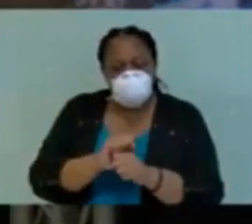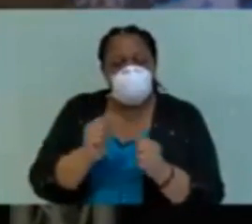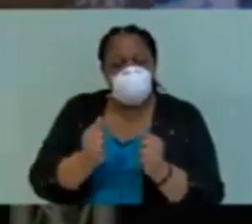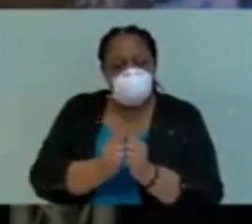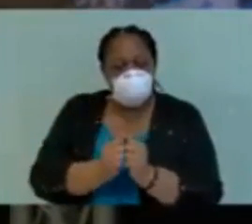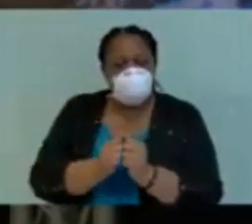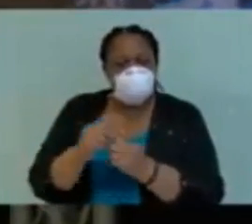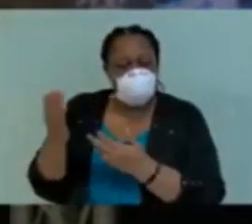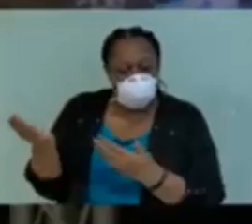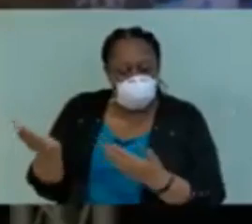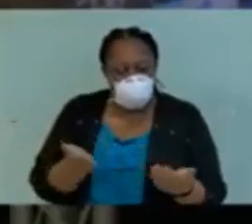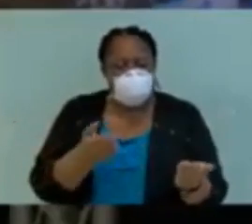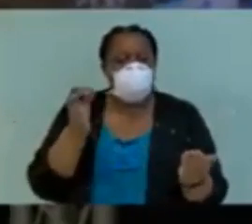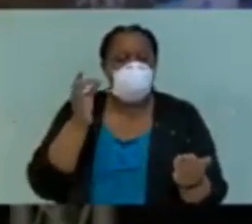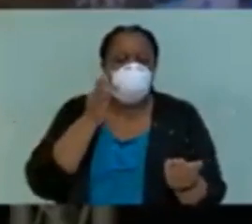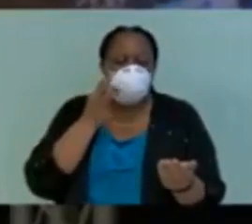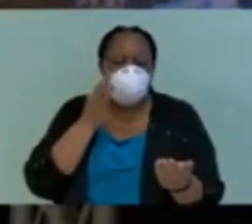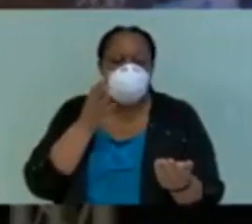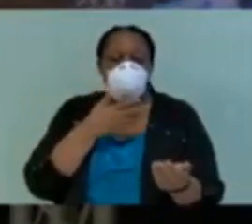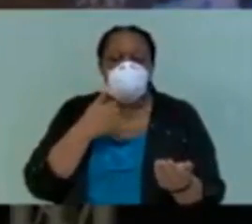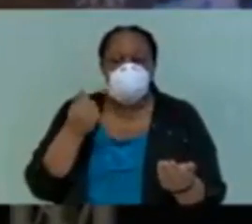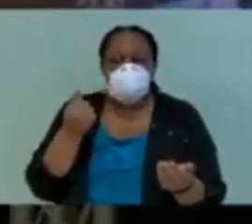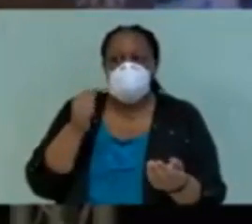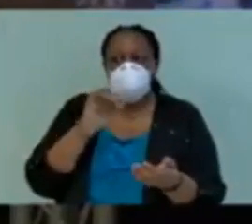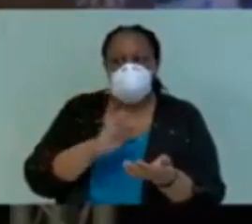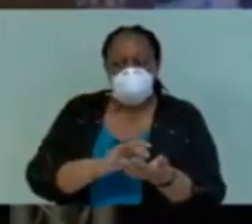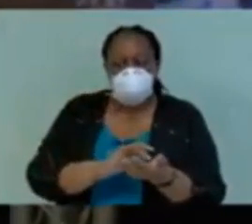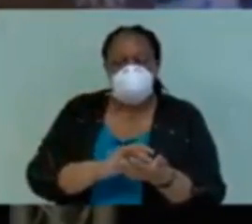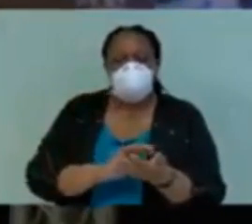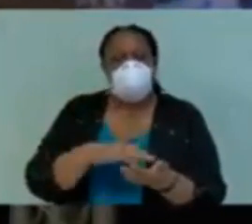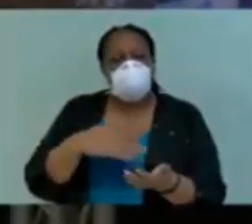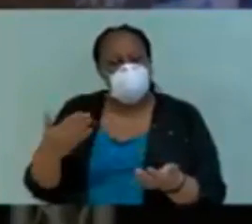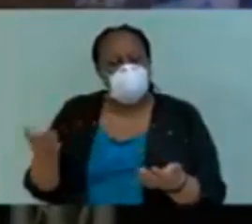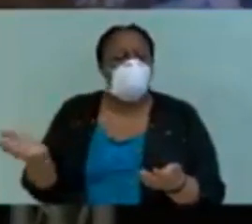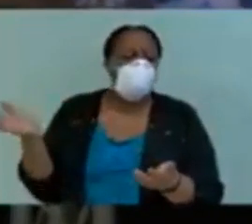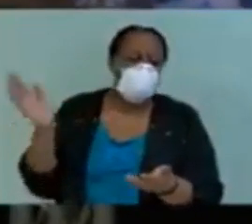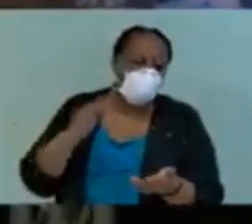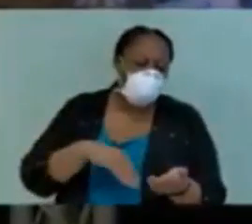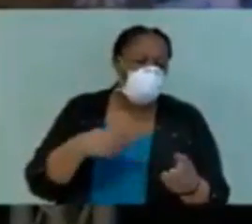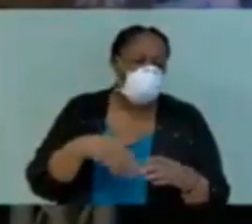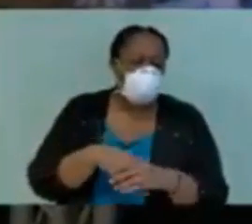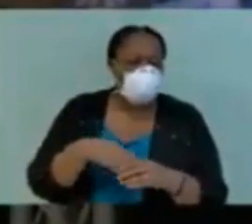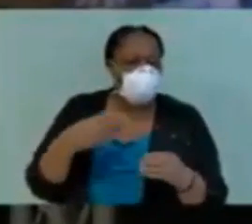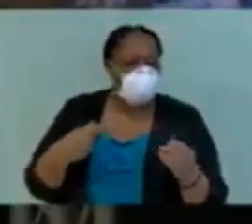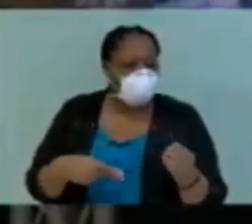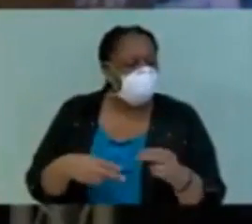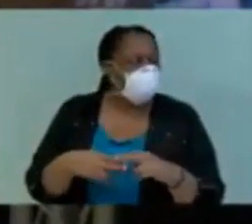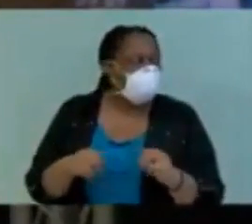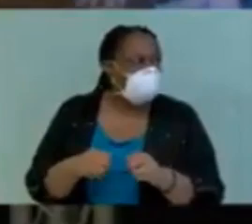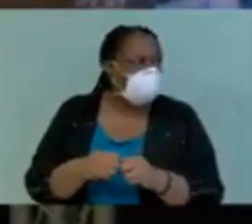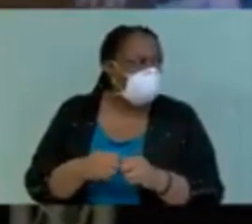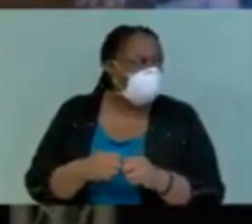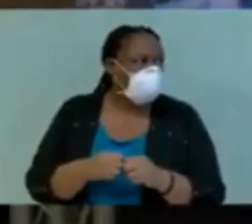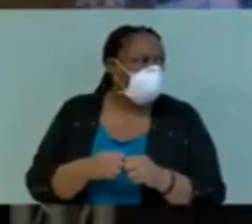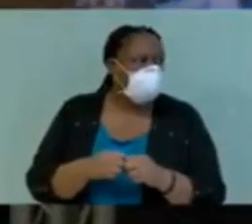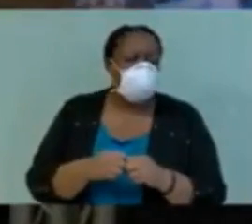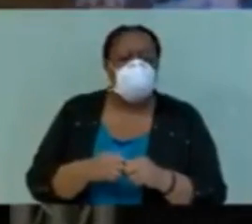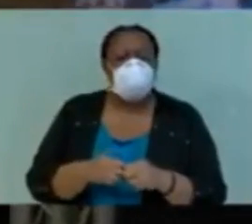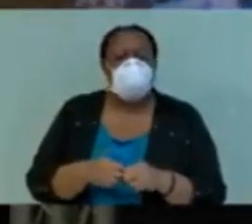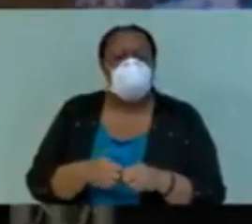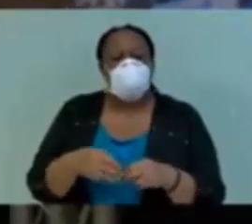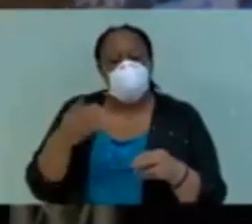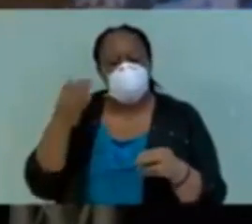cargo to the supermarkets, the pharmacies, and even in the village shops.